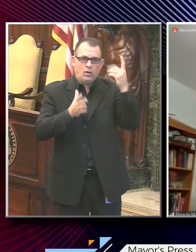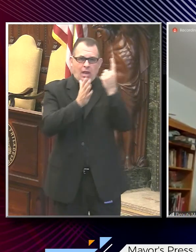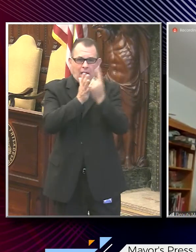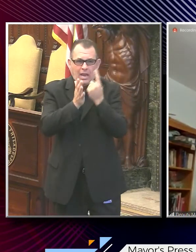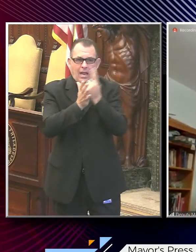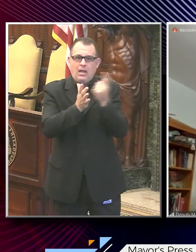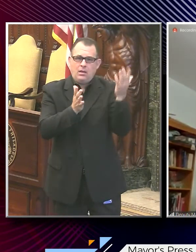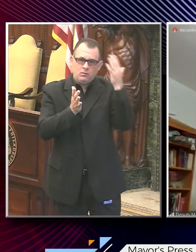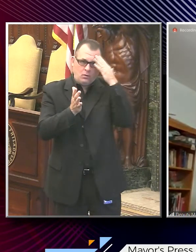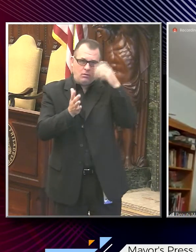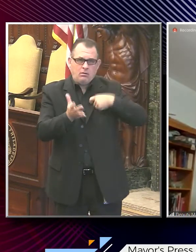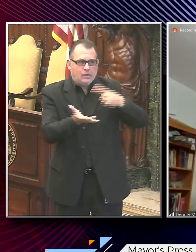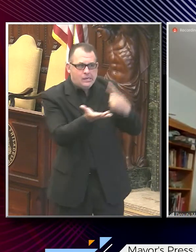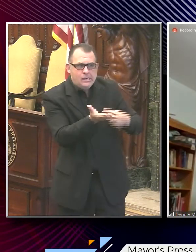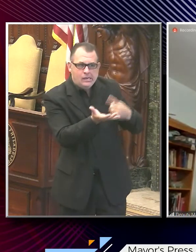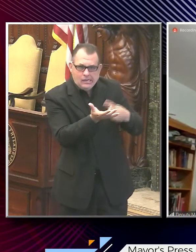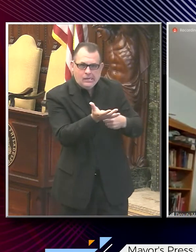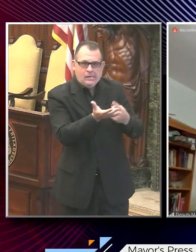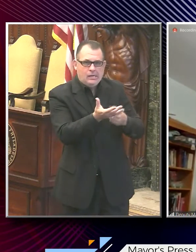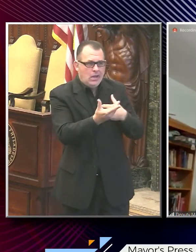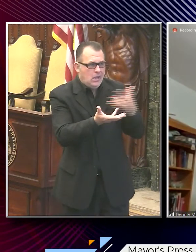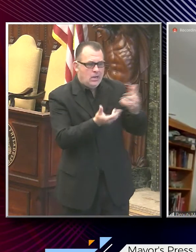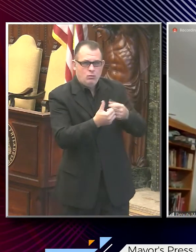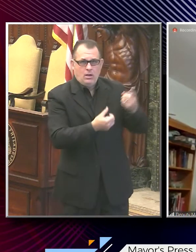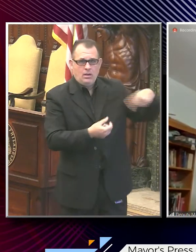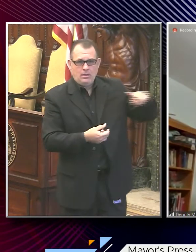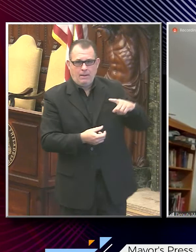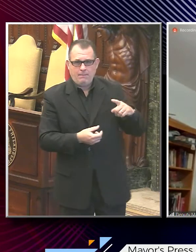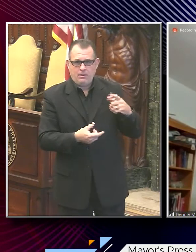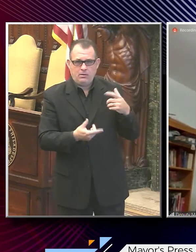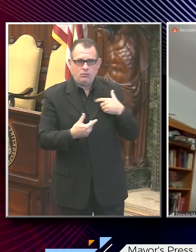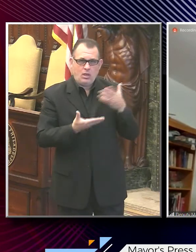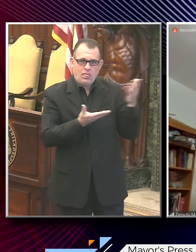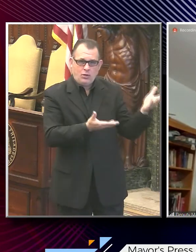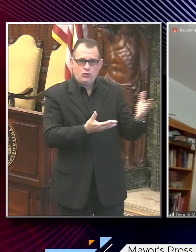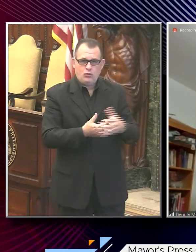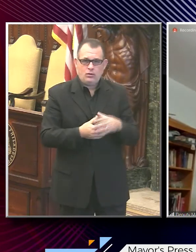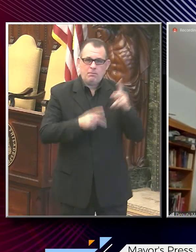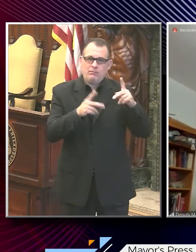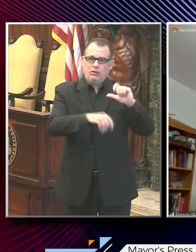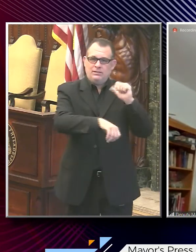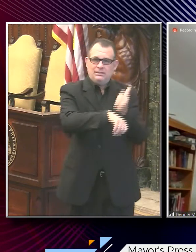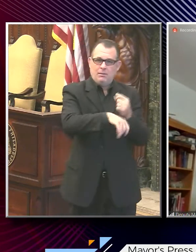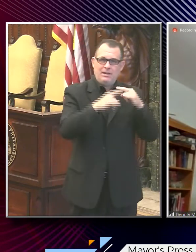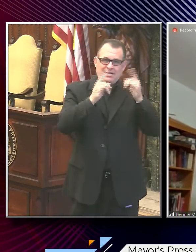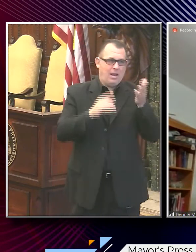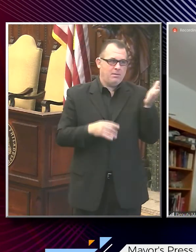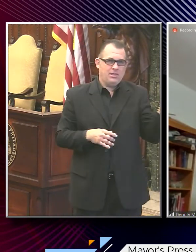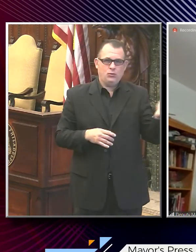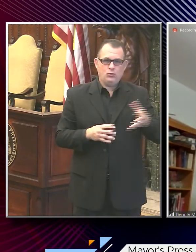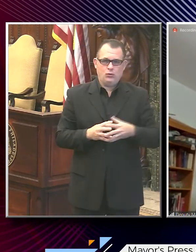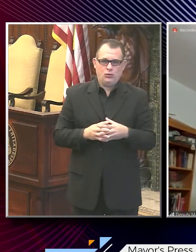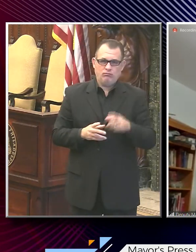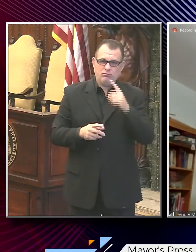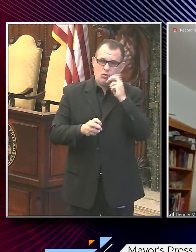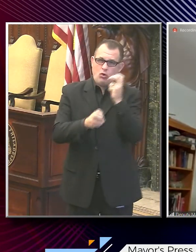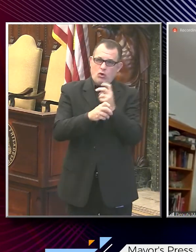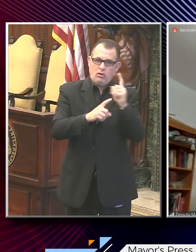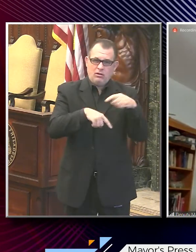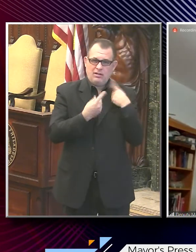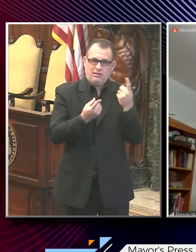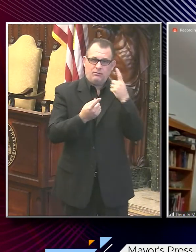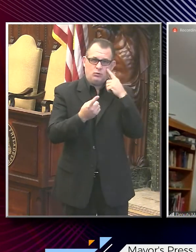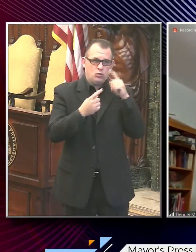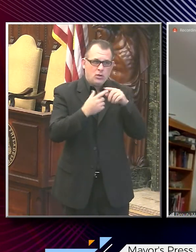talking to camp organizers and residents of the camp and have made a significant number of efforts to address